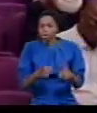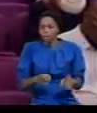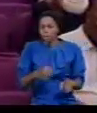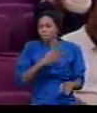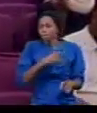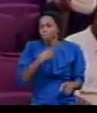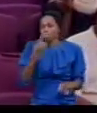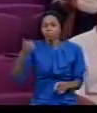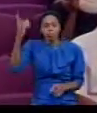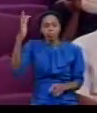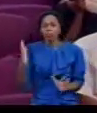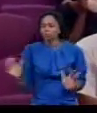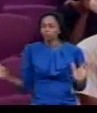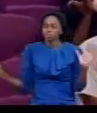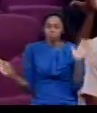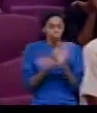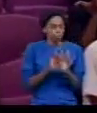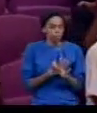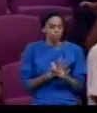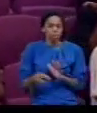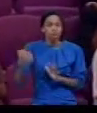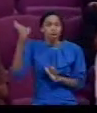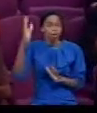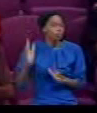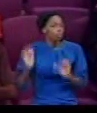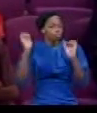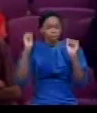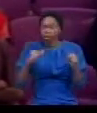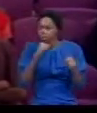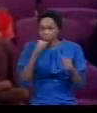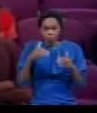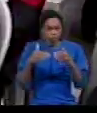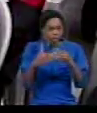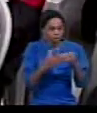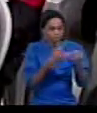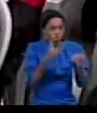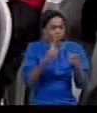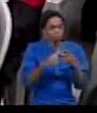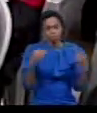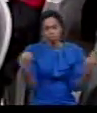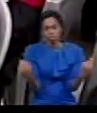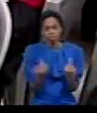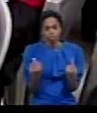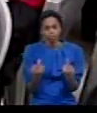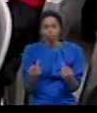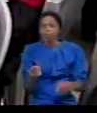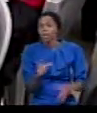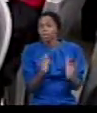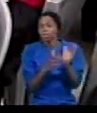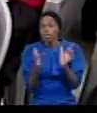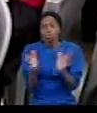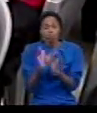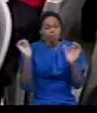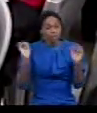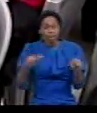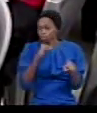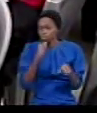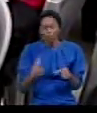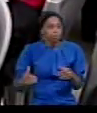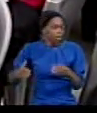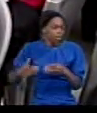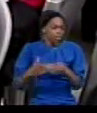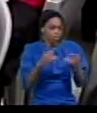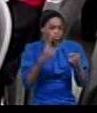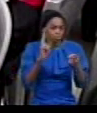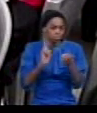forbid. God cannot be the originator of sin. Christ cannot be the originator of sin.